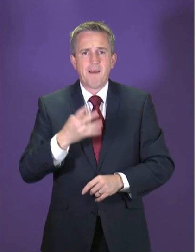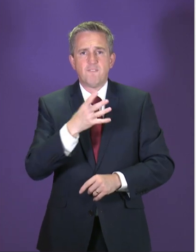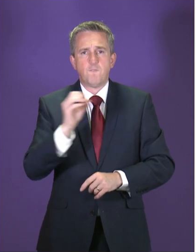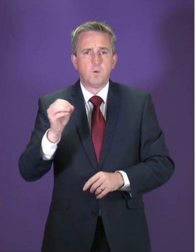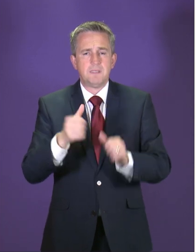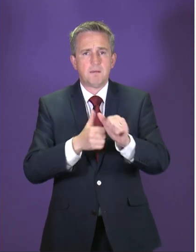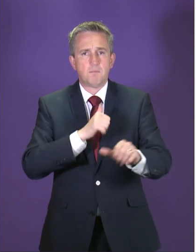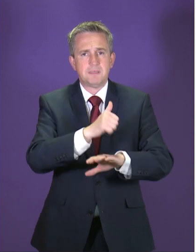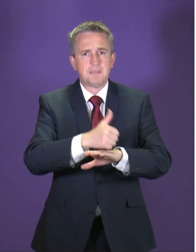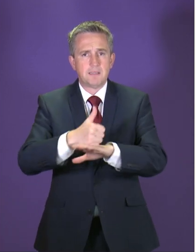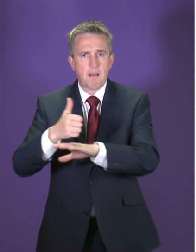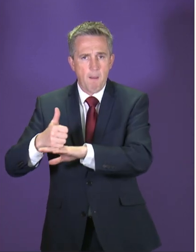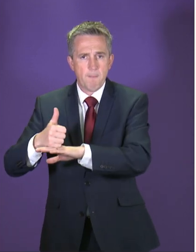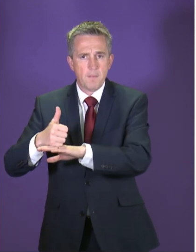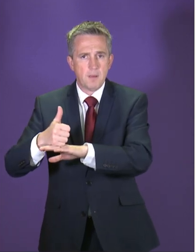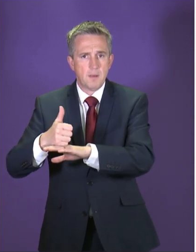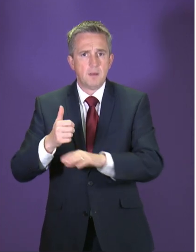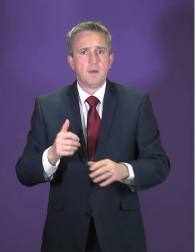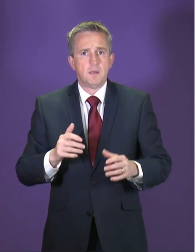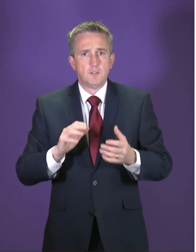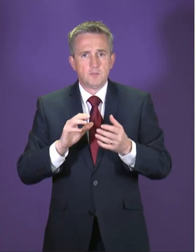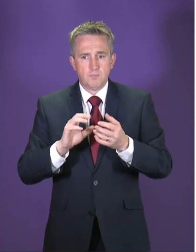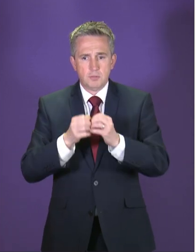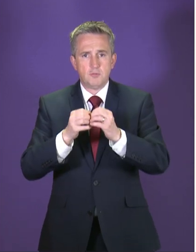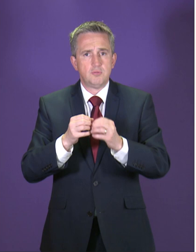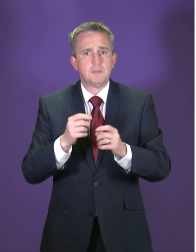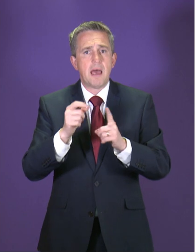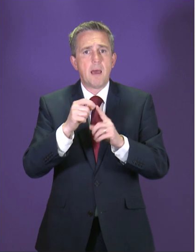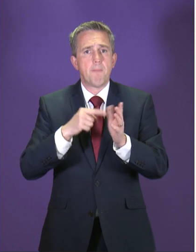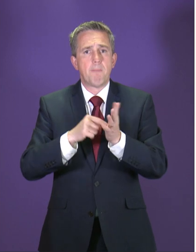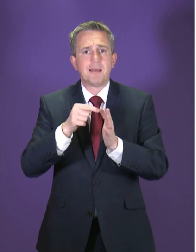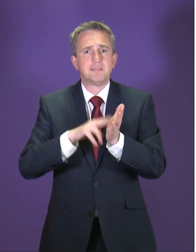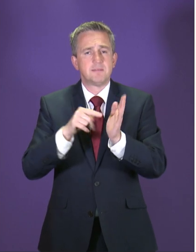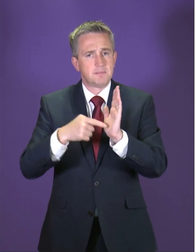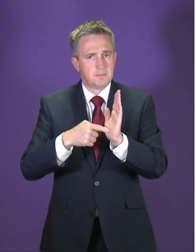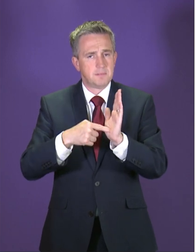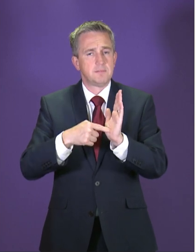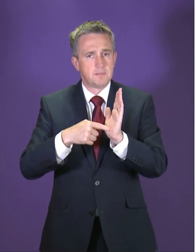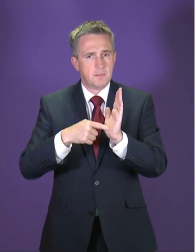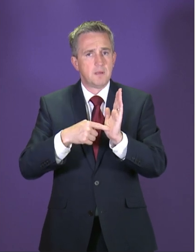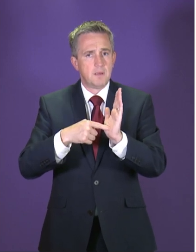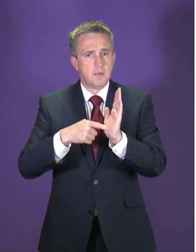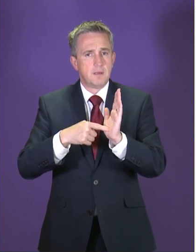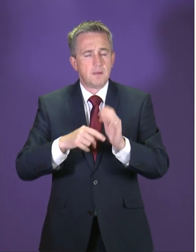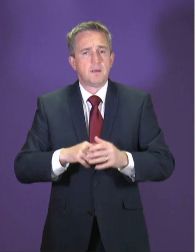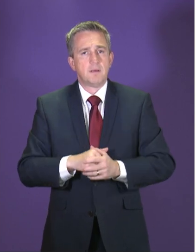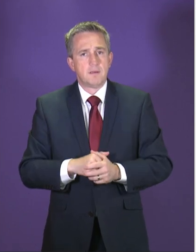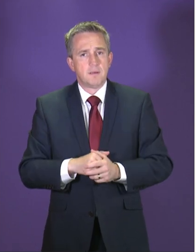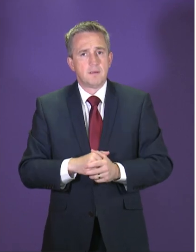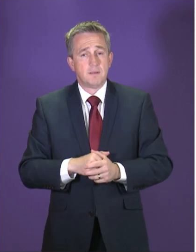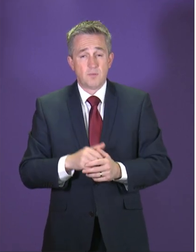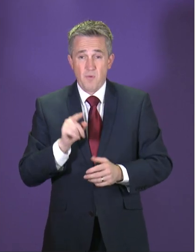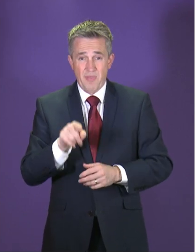startups to produce every patent, which is to say that that is